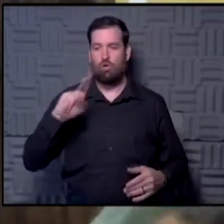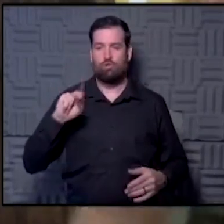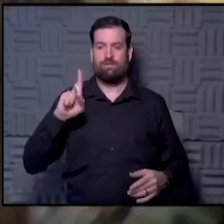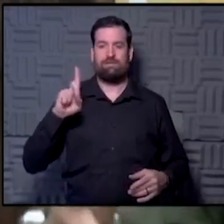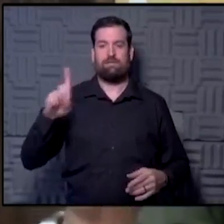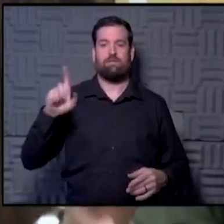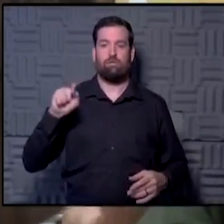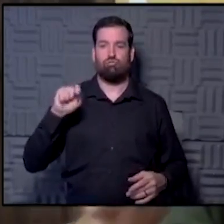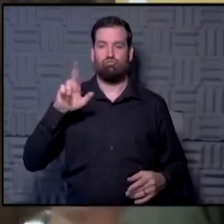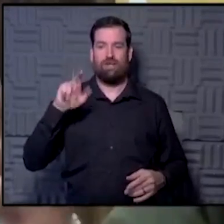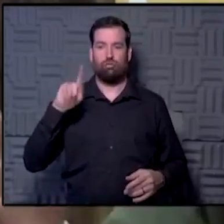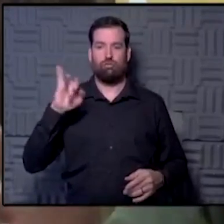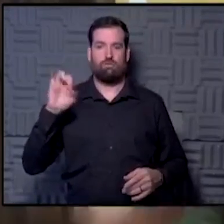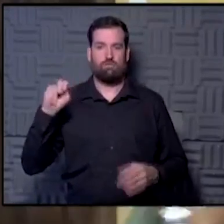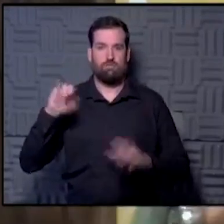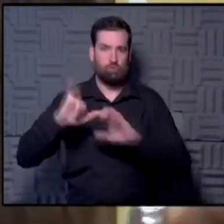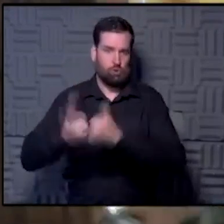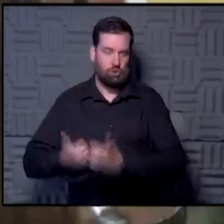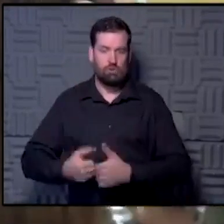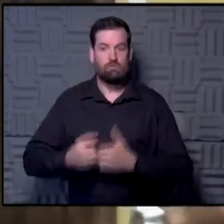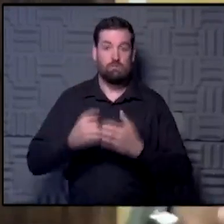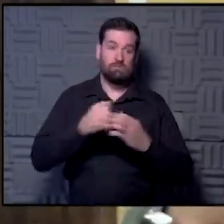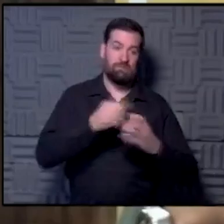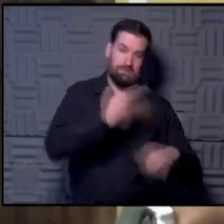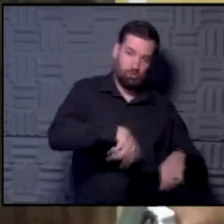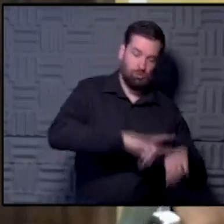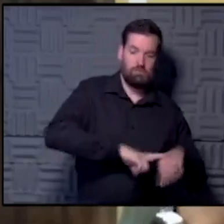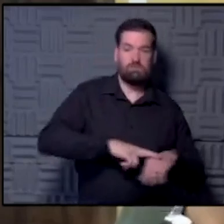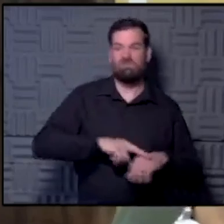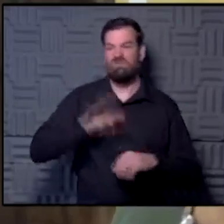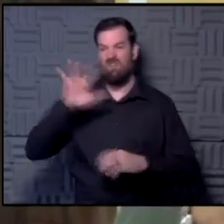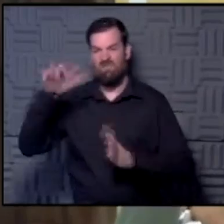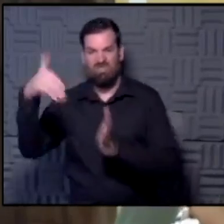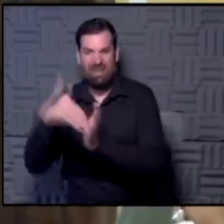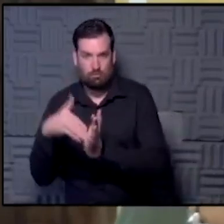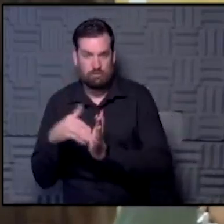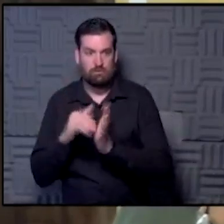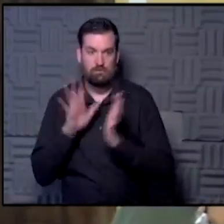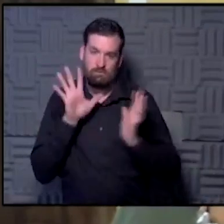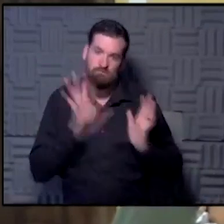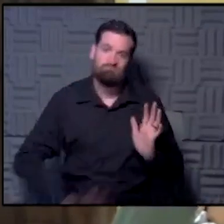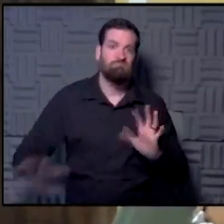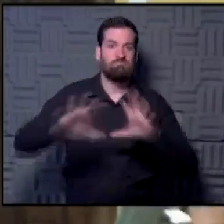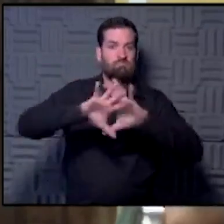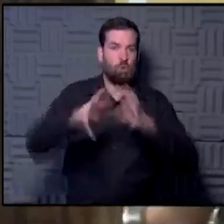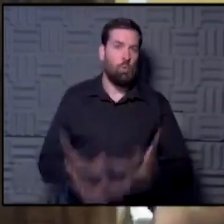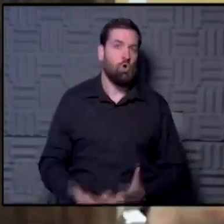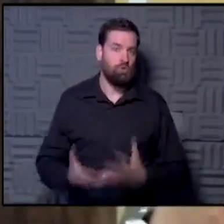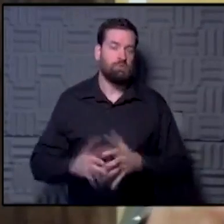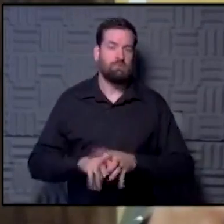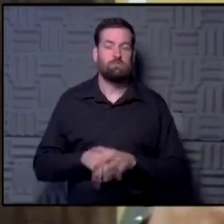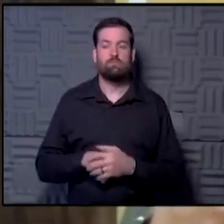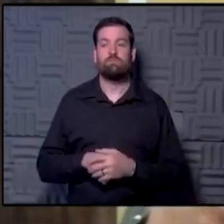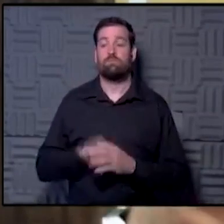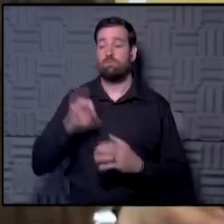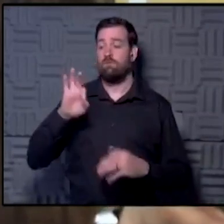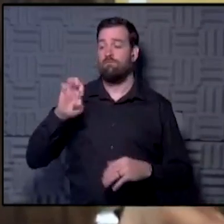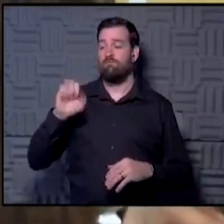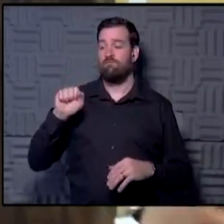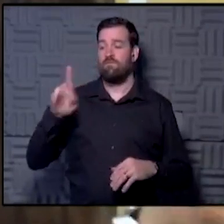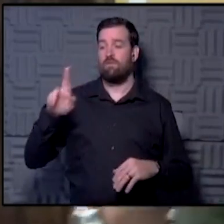have a pretty broad reach, both nationally and internationally, about 5,000 haunted attractions throughout the globe. Fear Factory